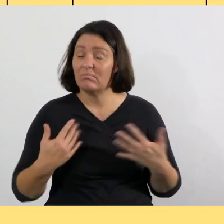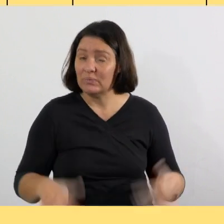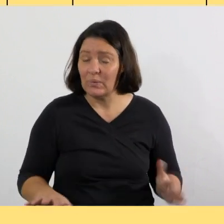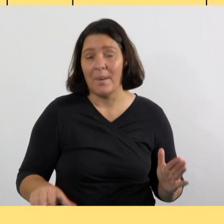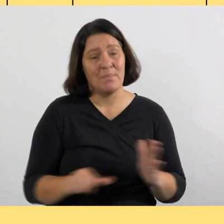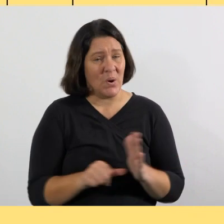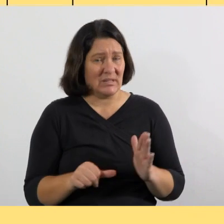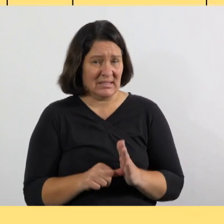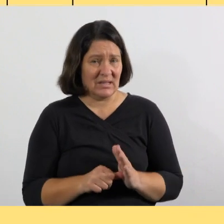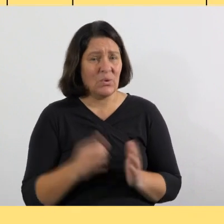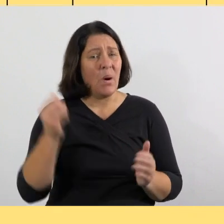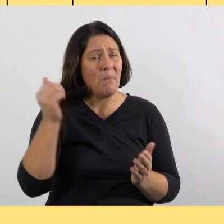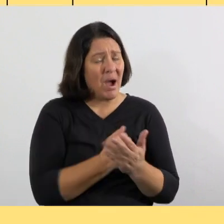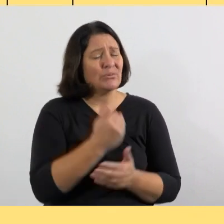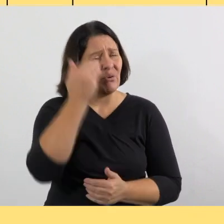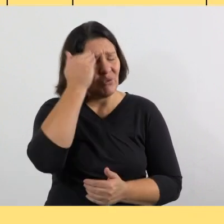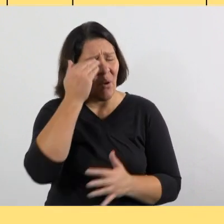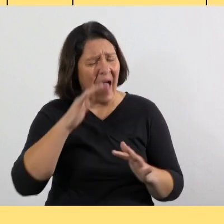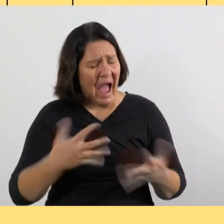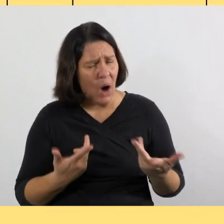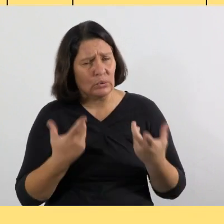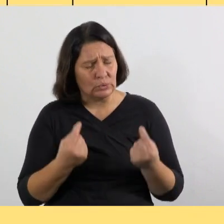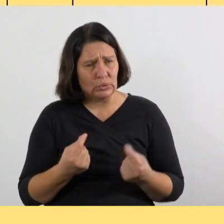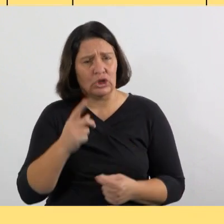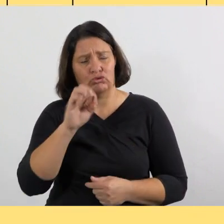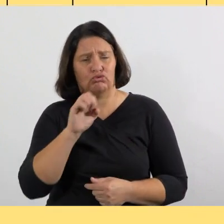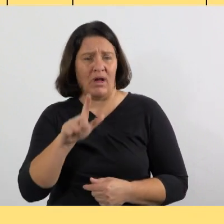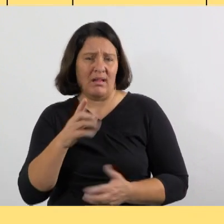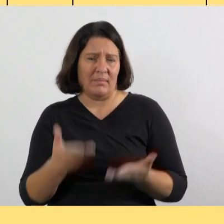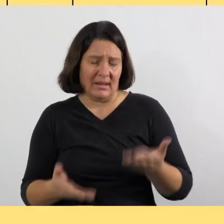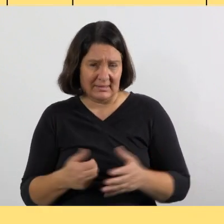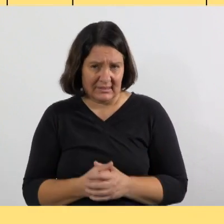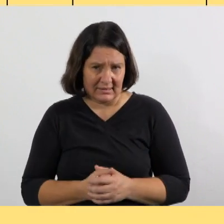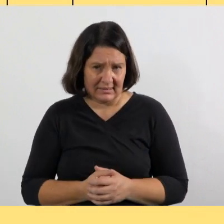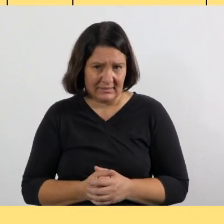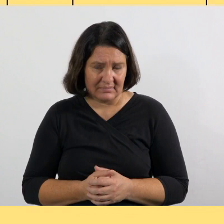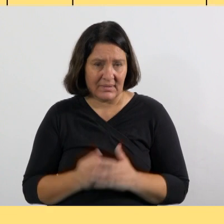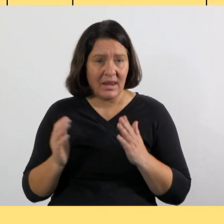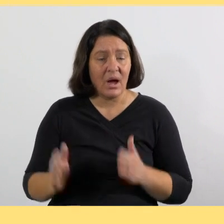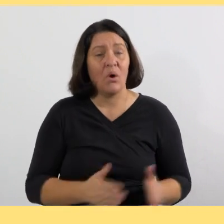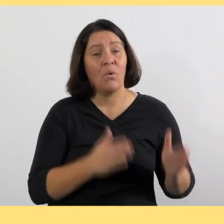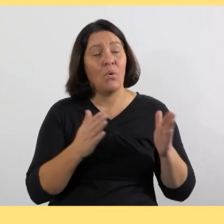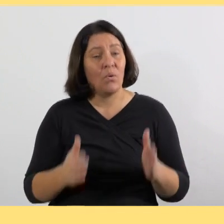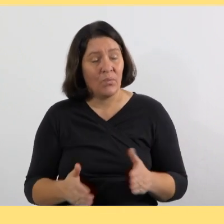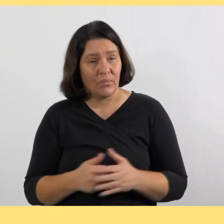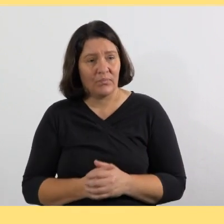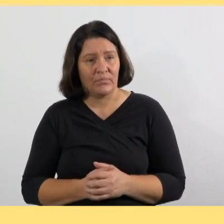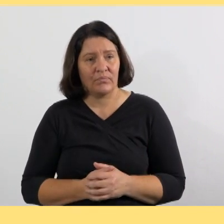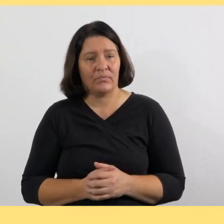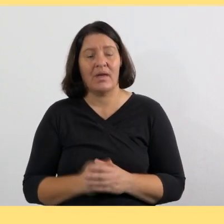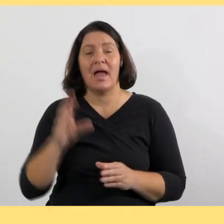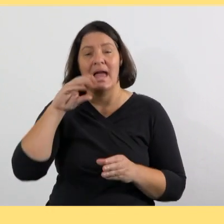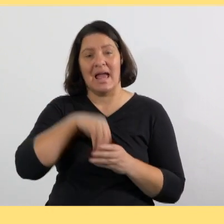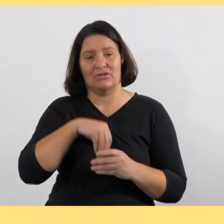is of great importance that you know how to do the trial balance. We'll now move on